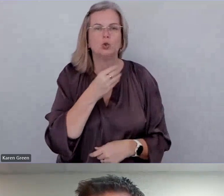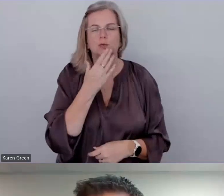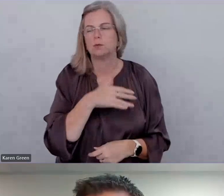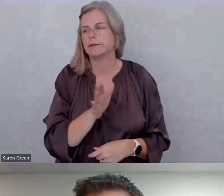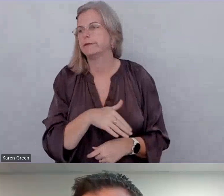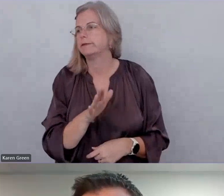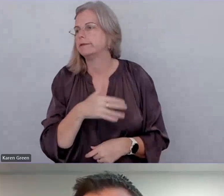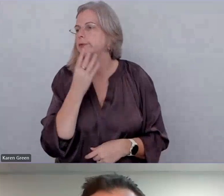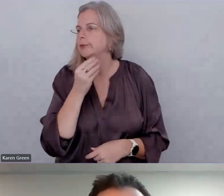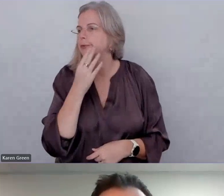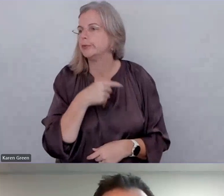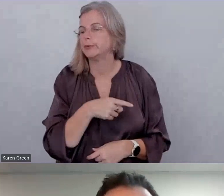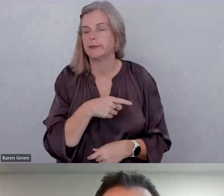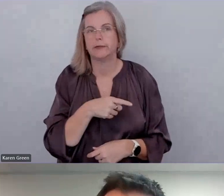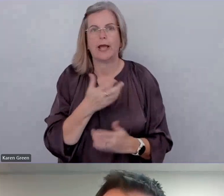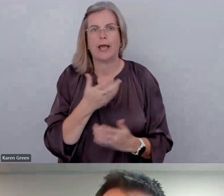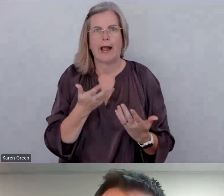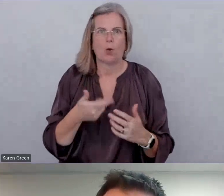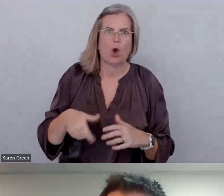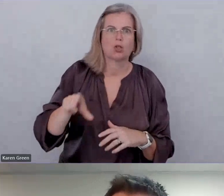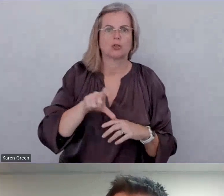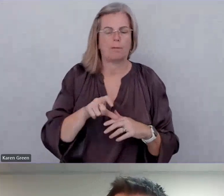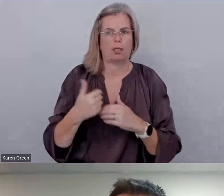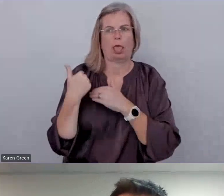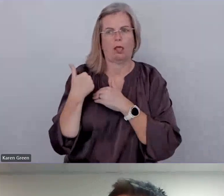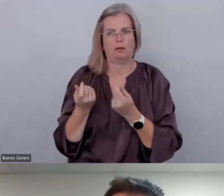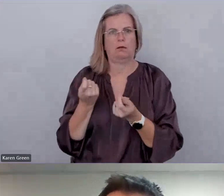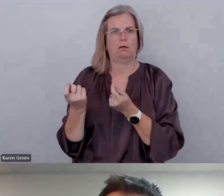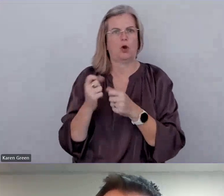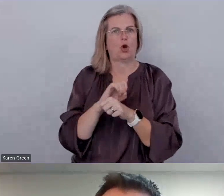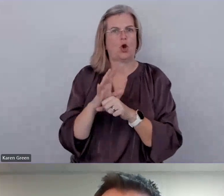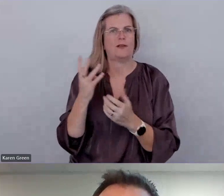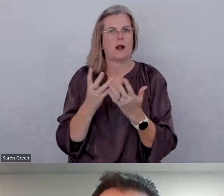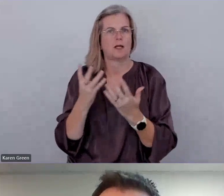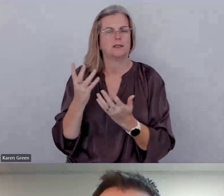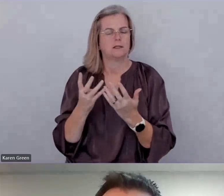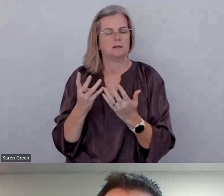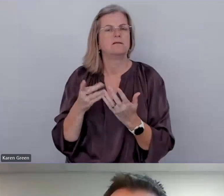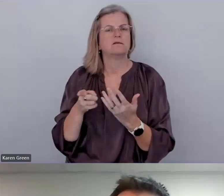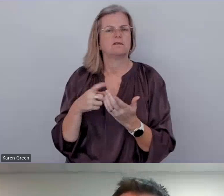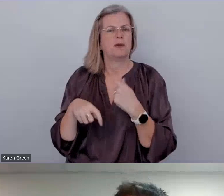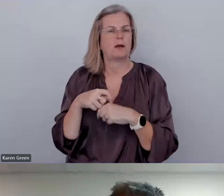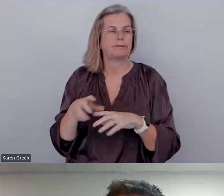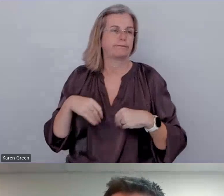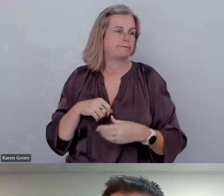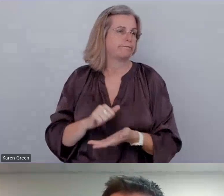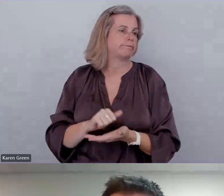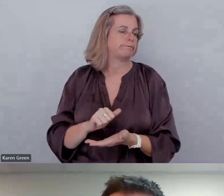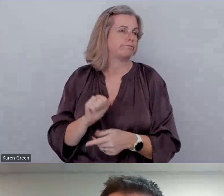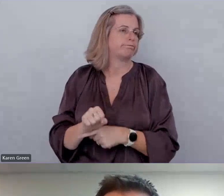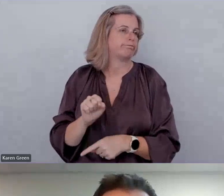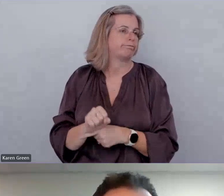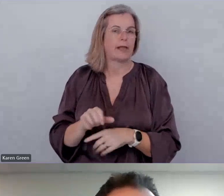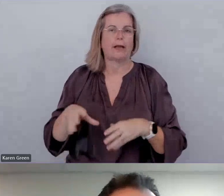of COVID-19, we've still managed to try and we've kind of normalized this as well. And we've got an added health burden